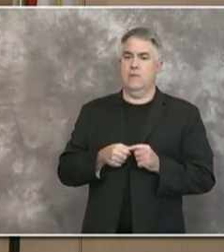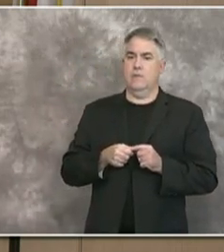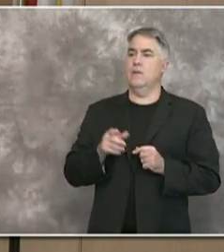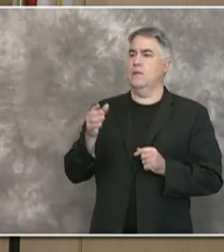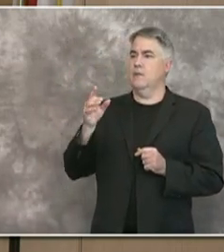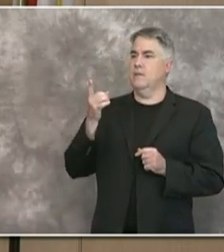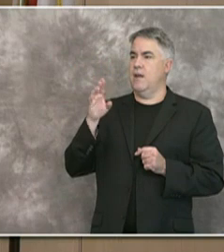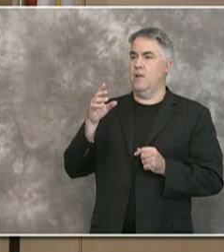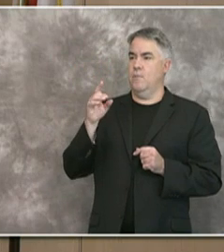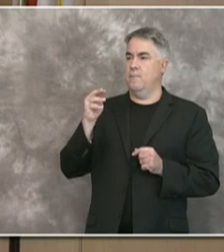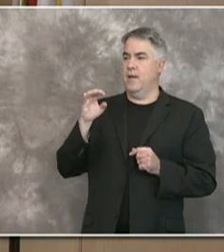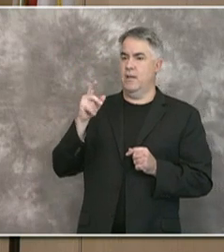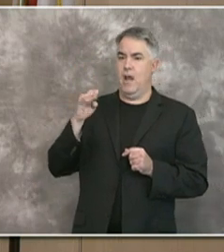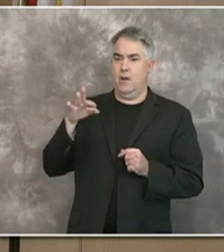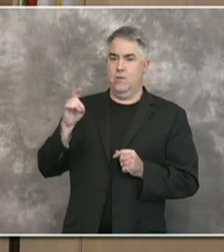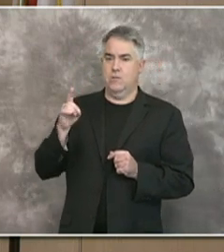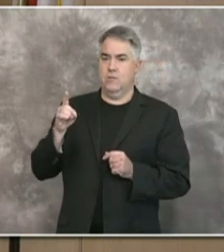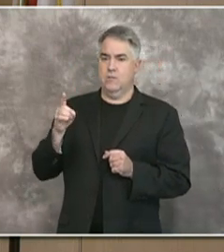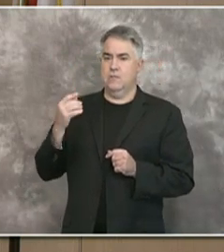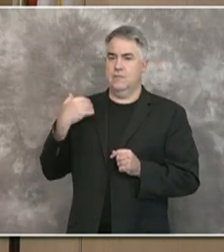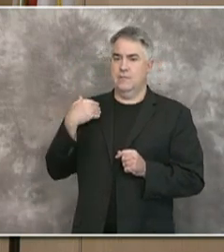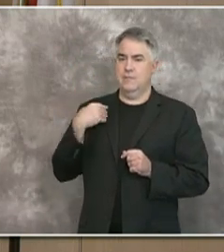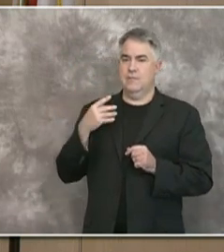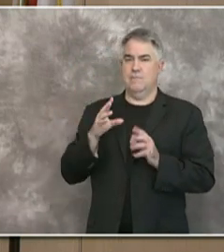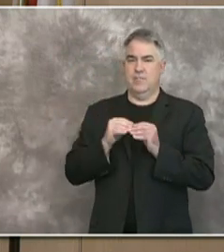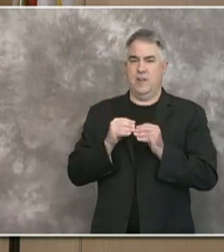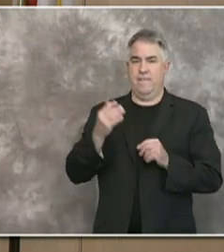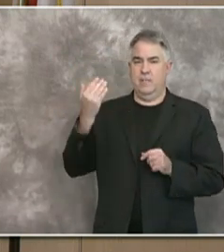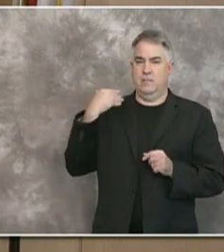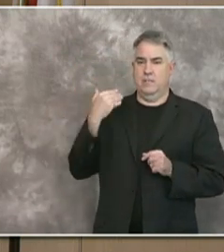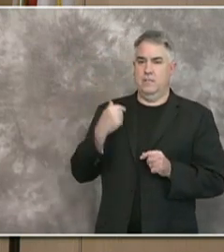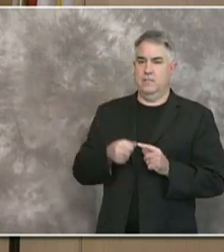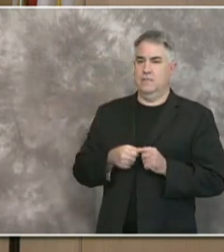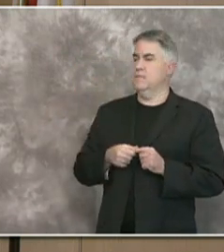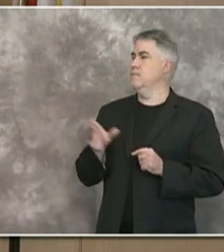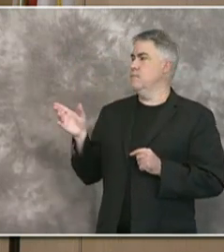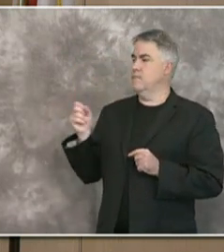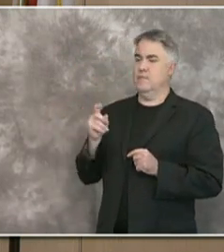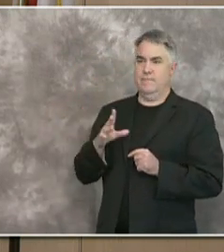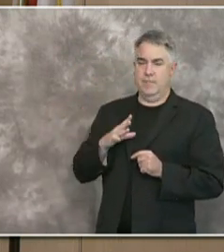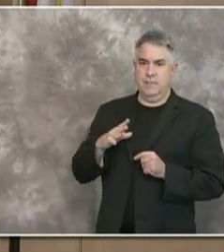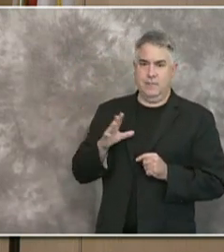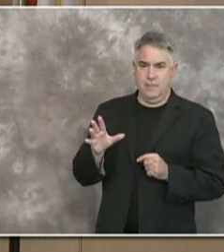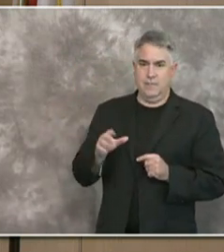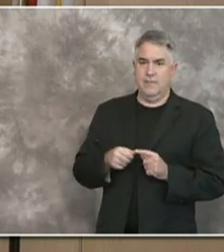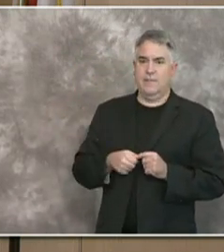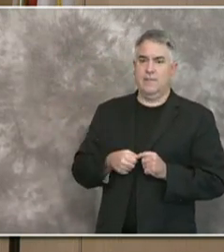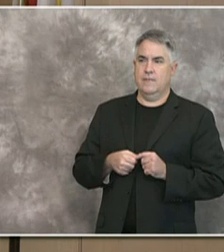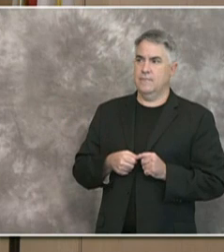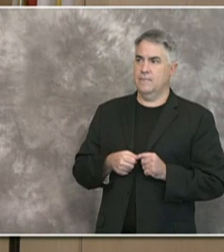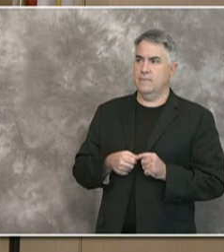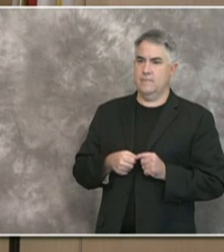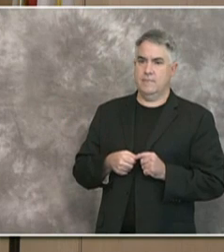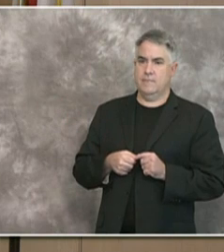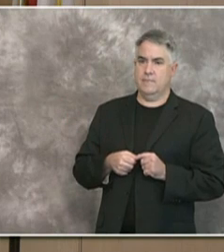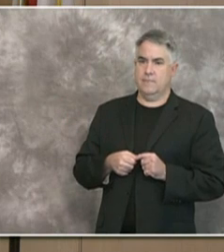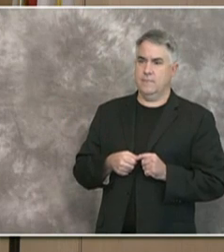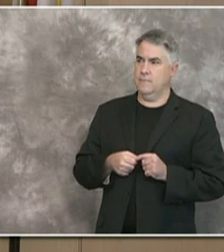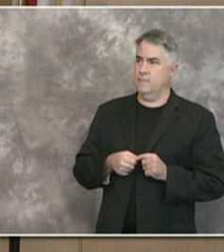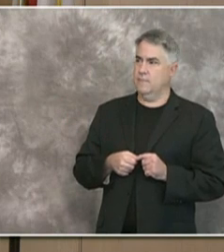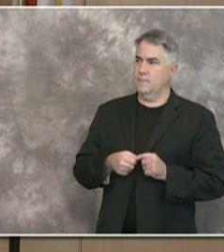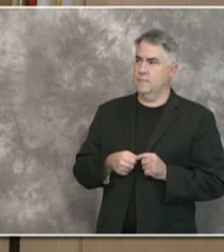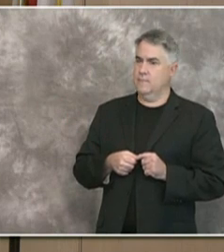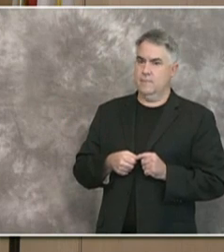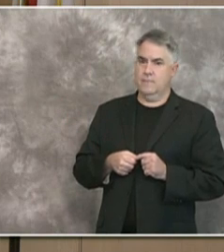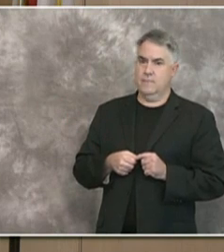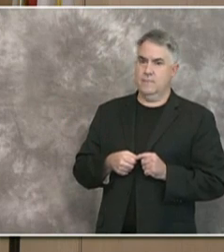Friday. Okay, yeah, go on and state your question. Dr. McDonald is here. Sure. It wasn't